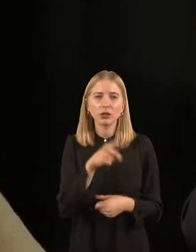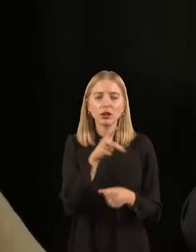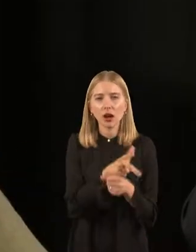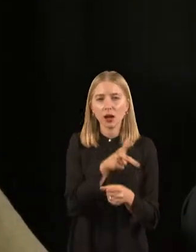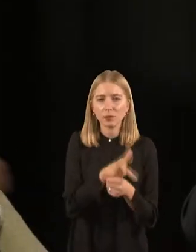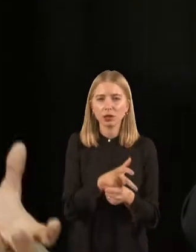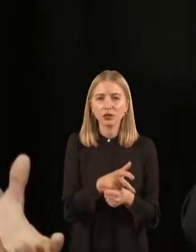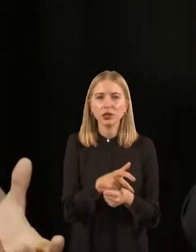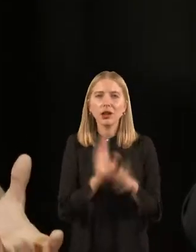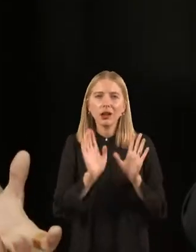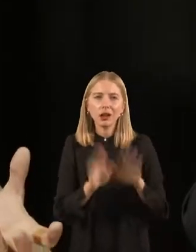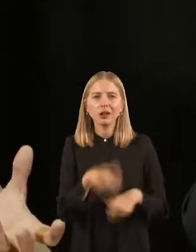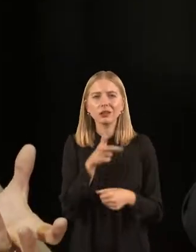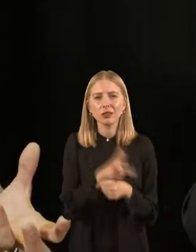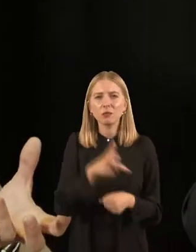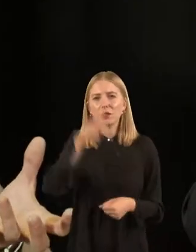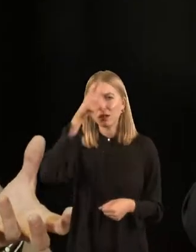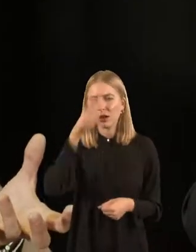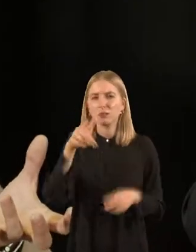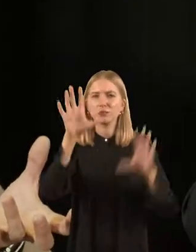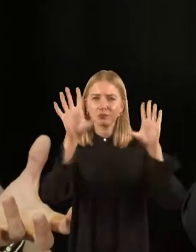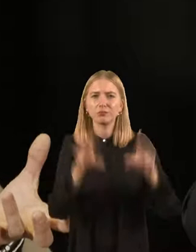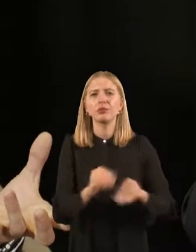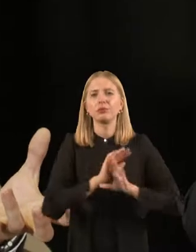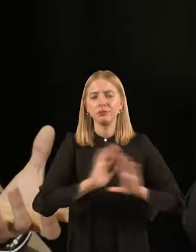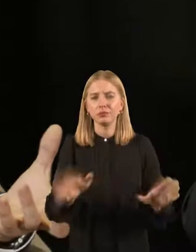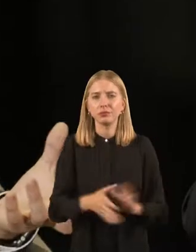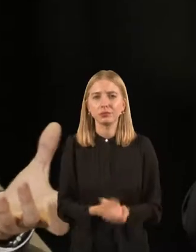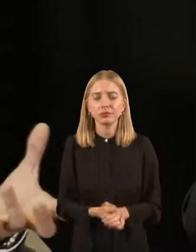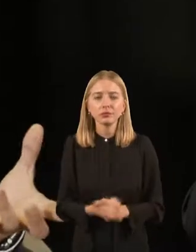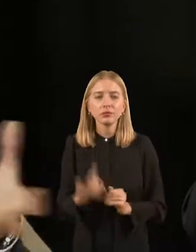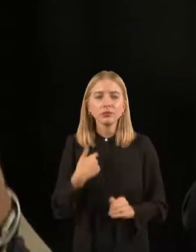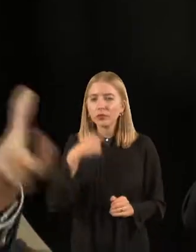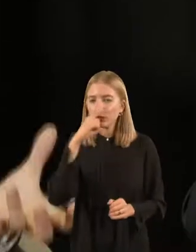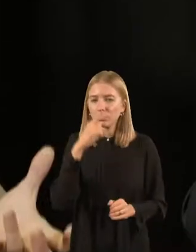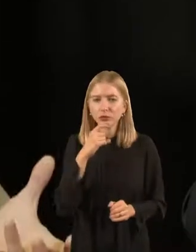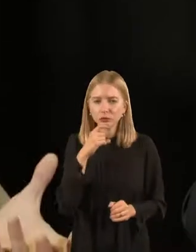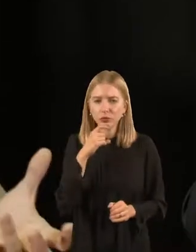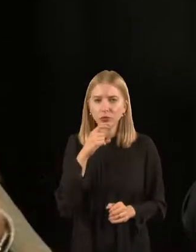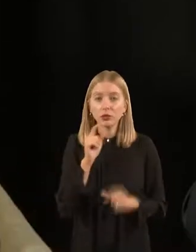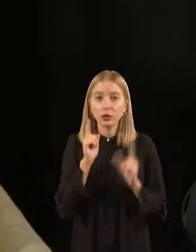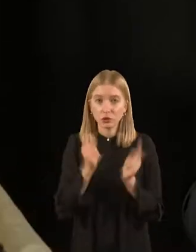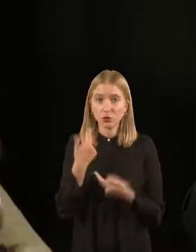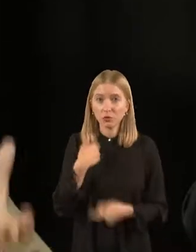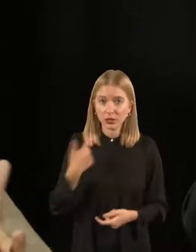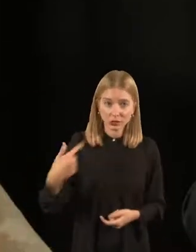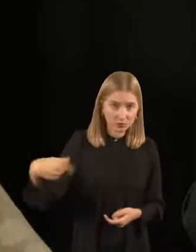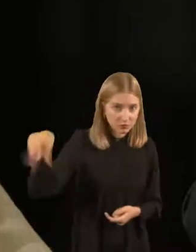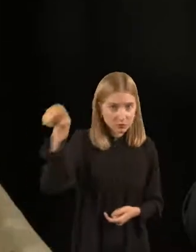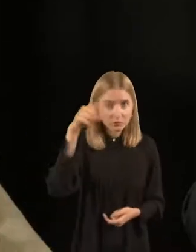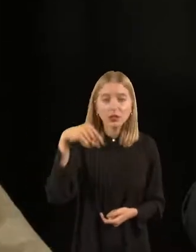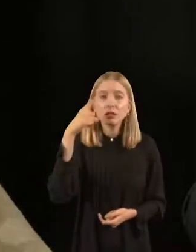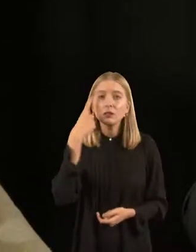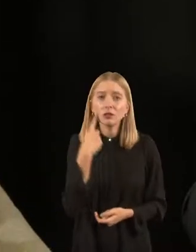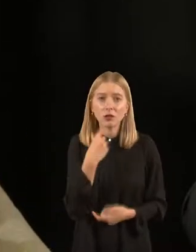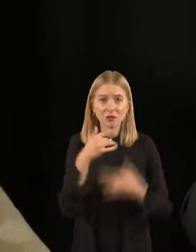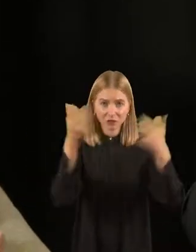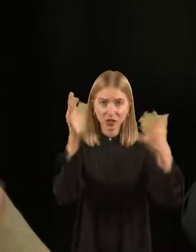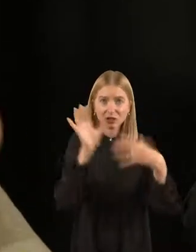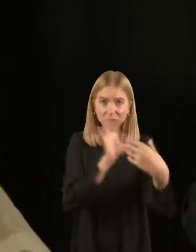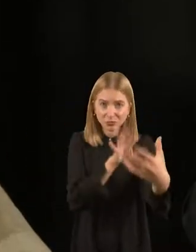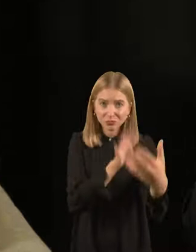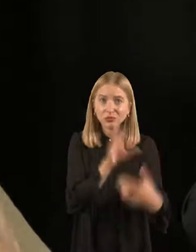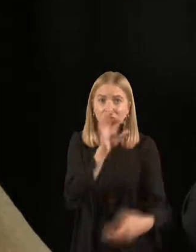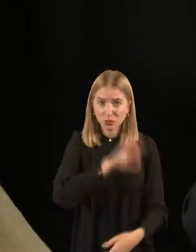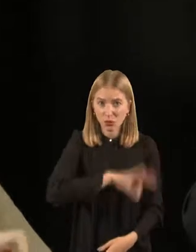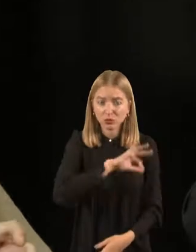Well, we sometimes install cameras to observe the situation, but they are removed in 2 months and nothing changes.